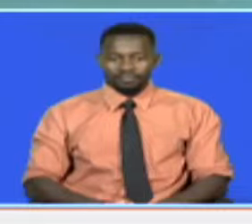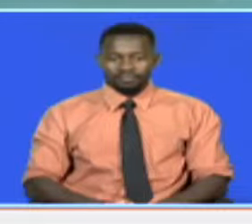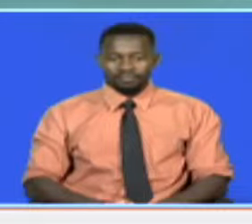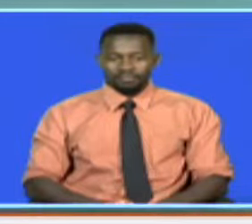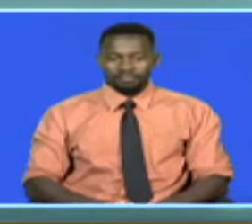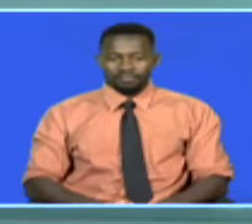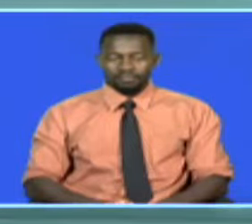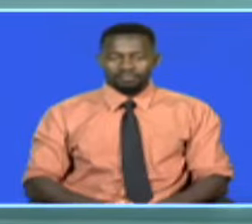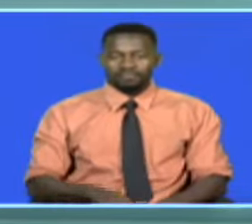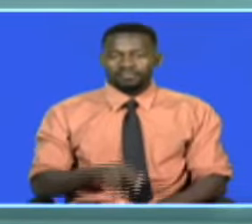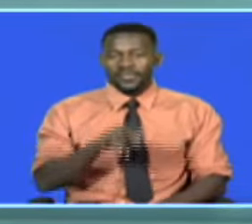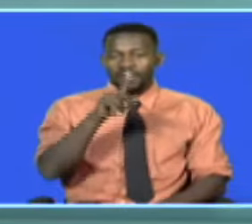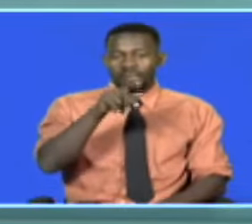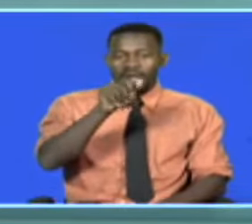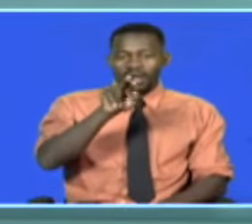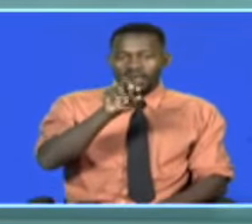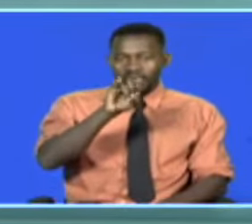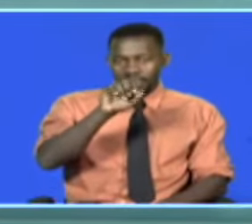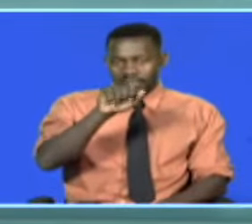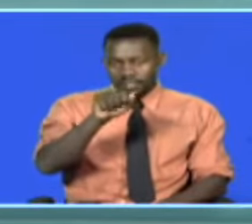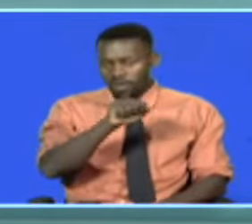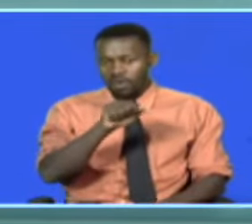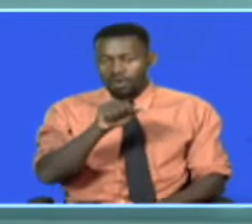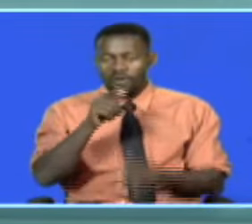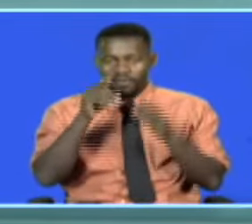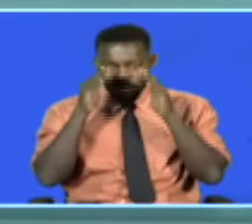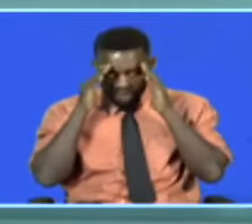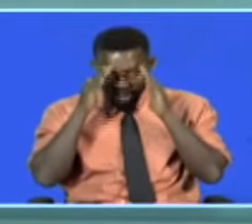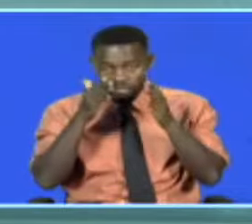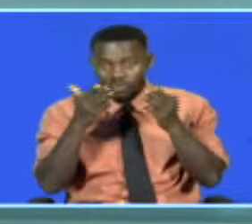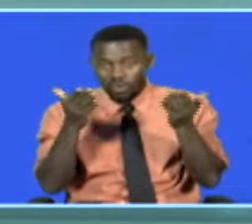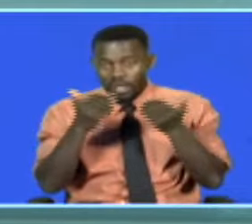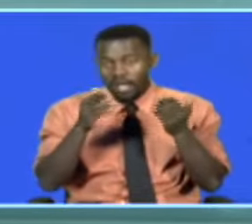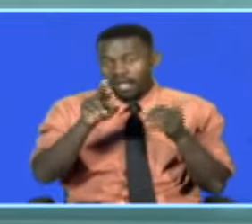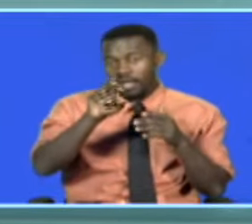Still in the Paris Olympics, all eyes were on Shakari Richardson as she